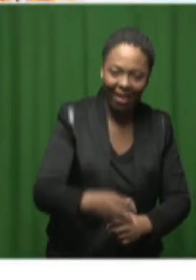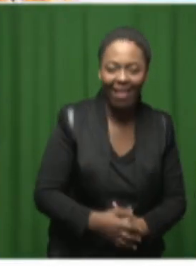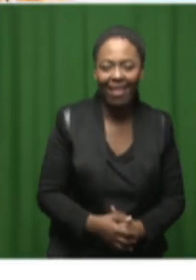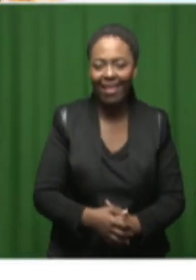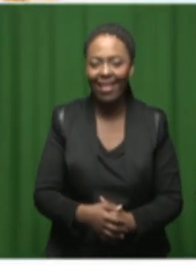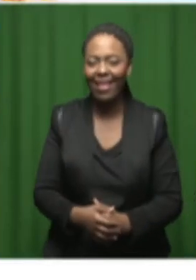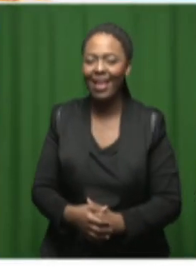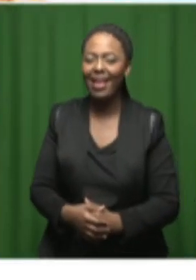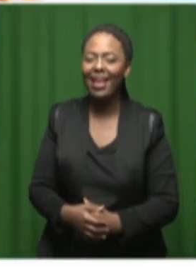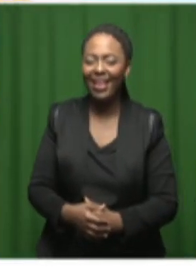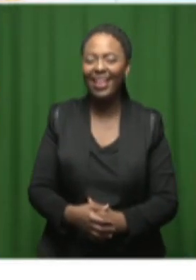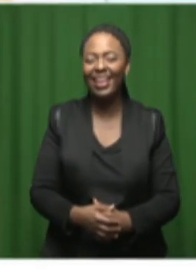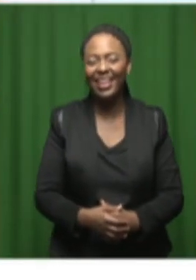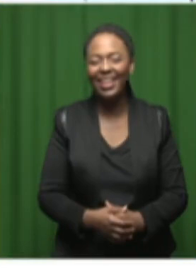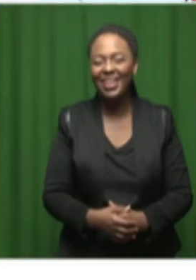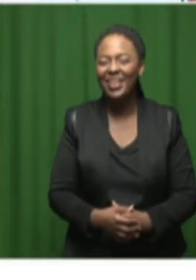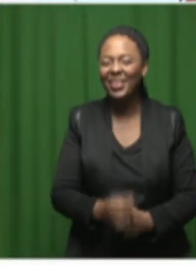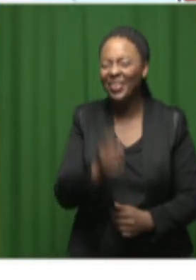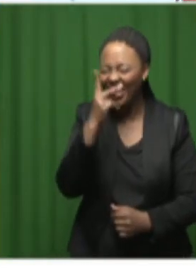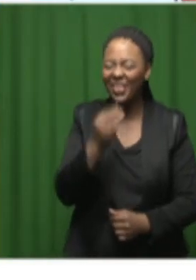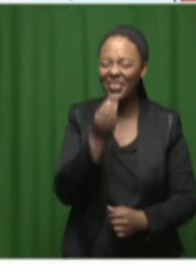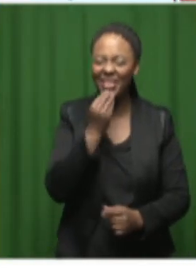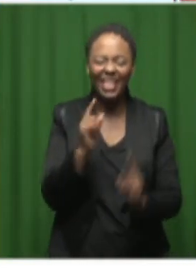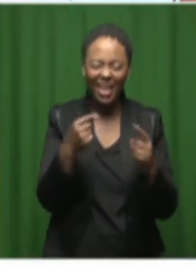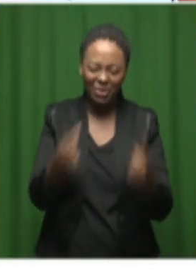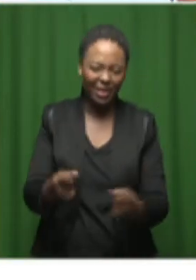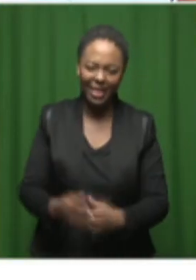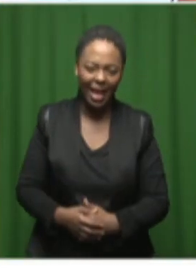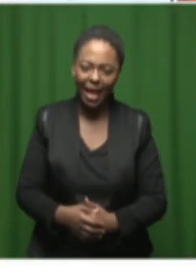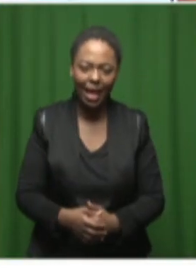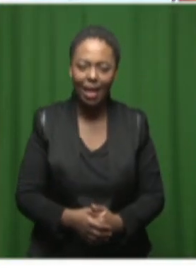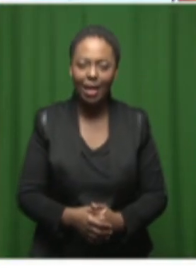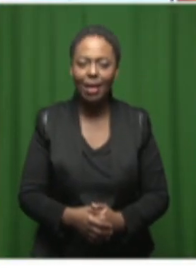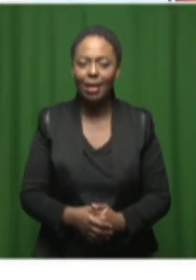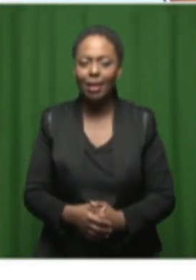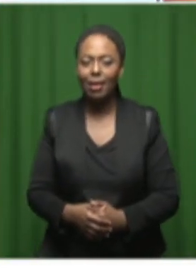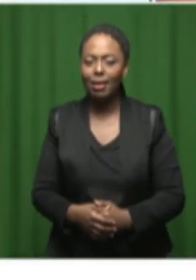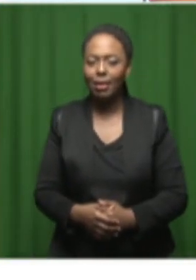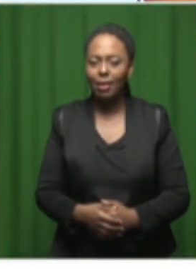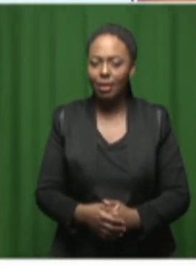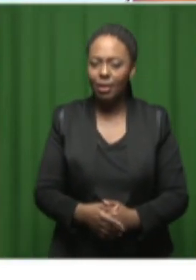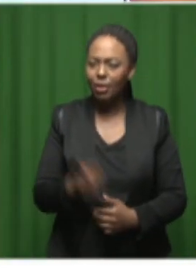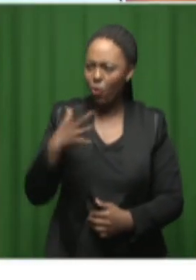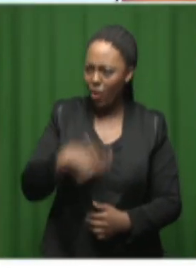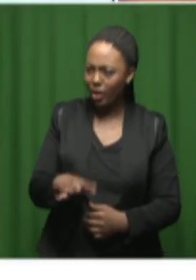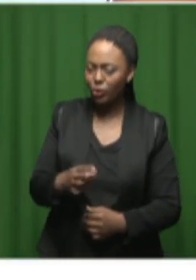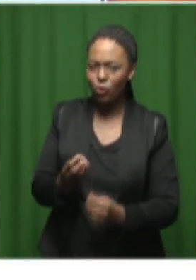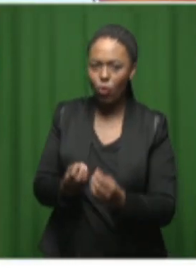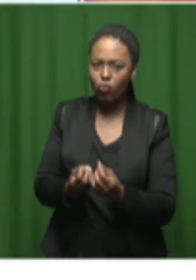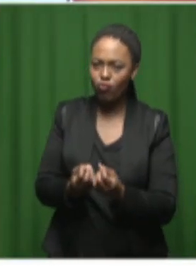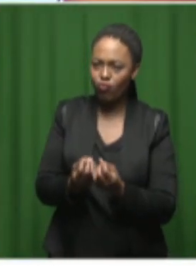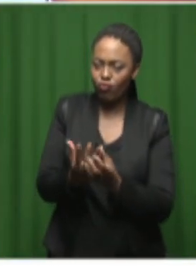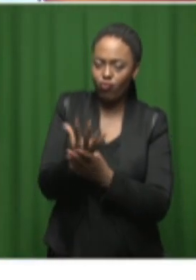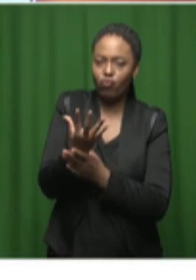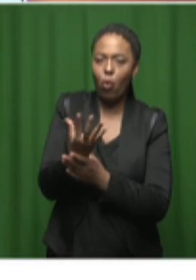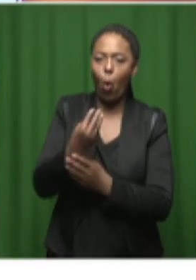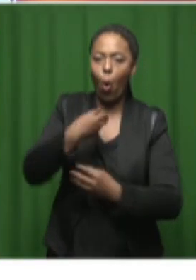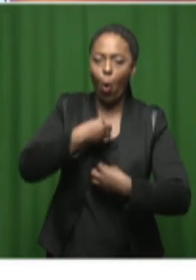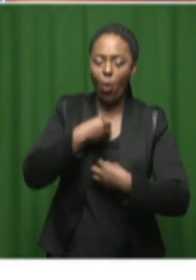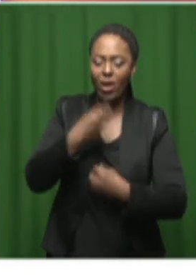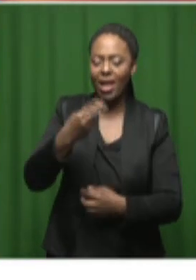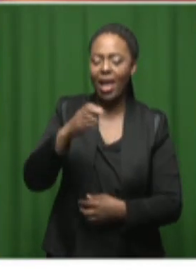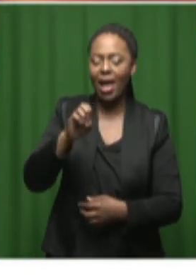Spices. Bland food cannot. Yes, we Do you can't ever be think having of bland food growing now. your own herbs? Yes, I do. Actually, we